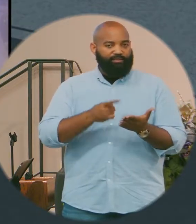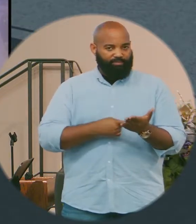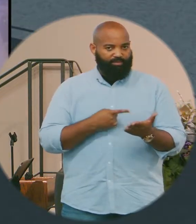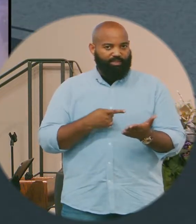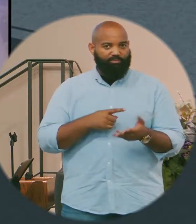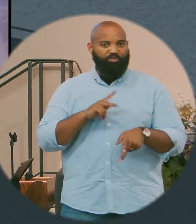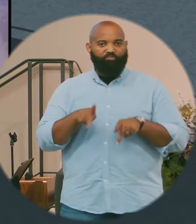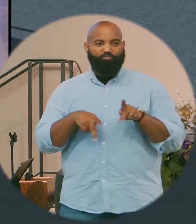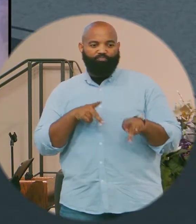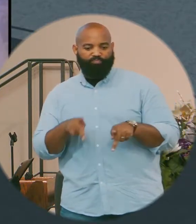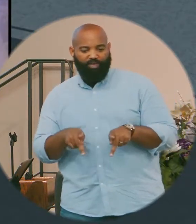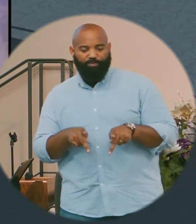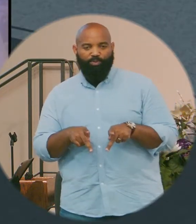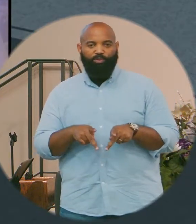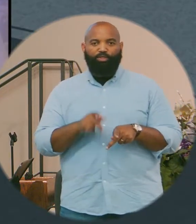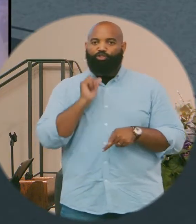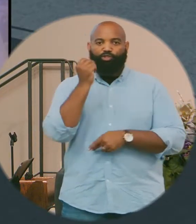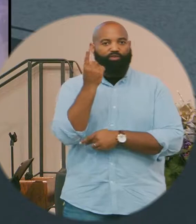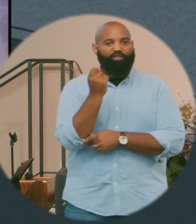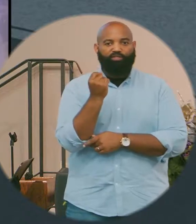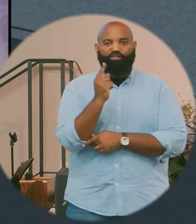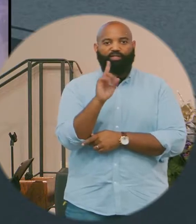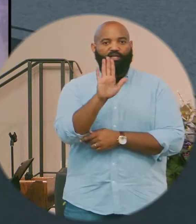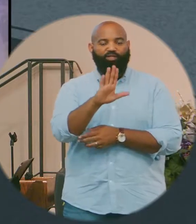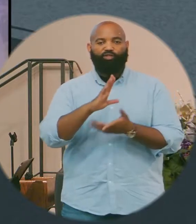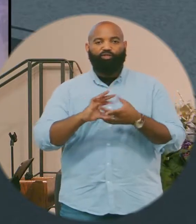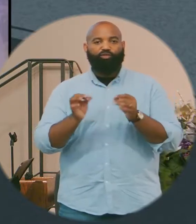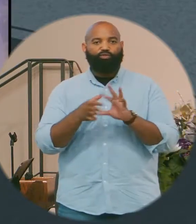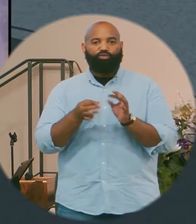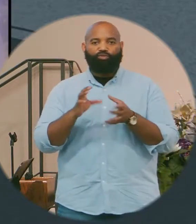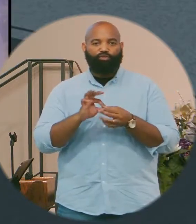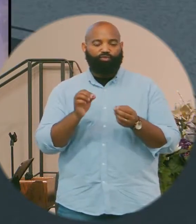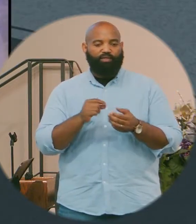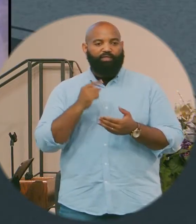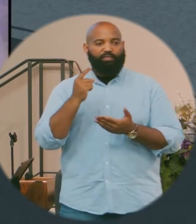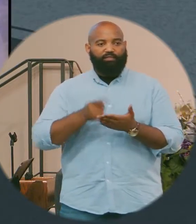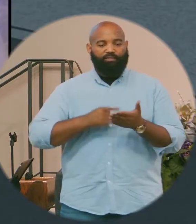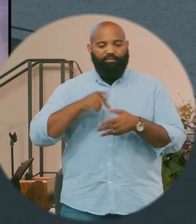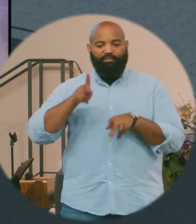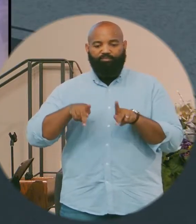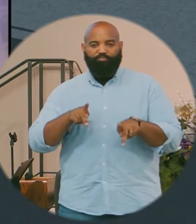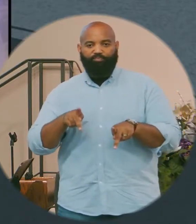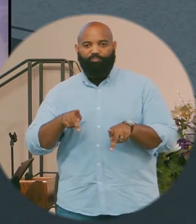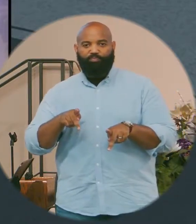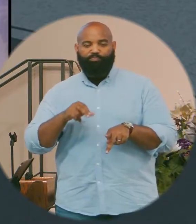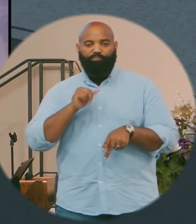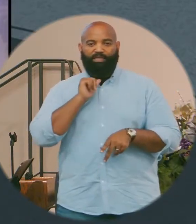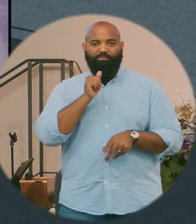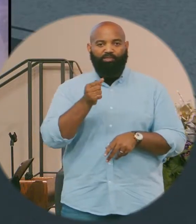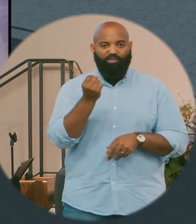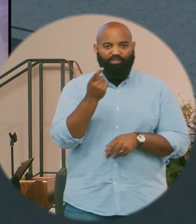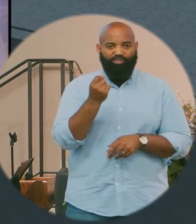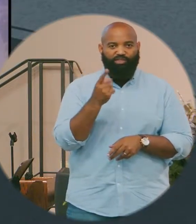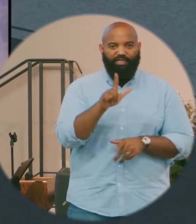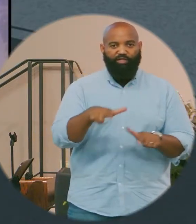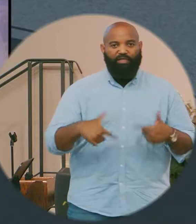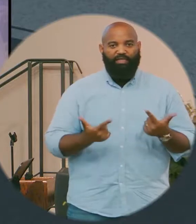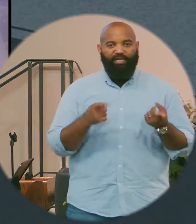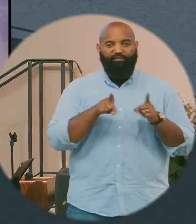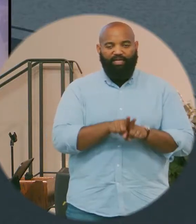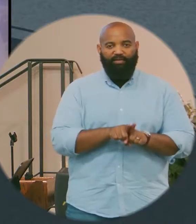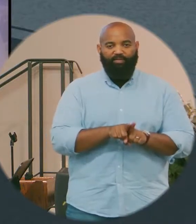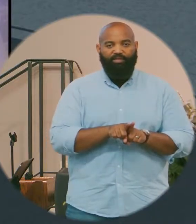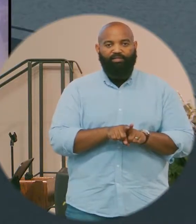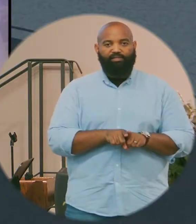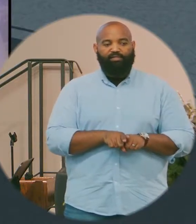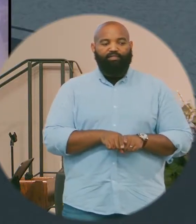it because I don't think you have the proper context. But you let Pastor Keisha call me and tell me, I saw your Facebook